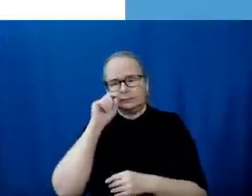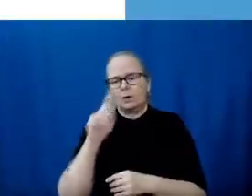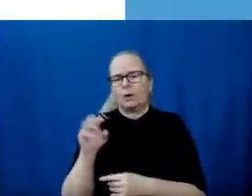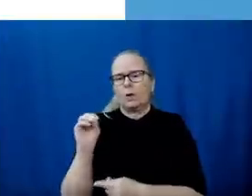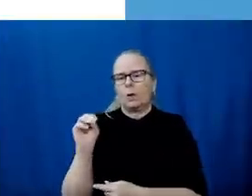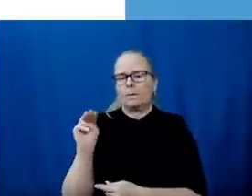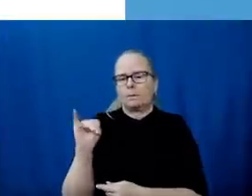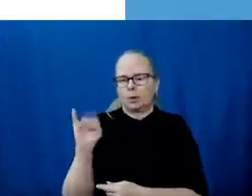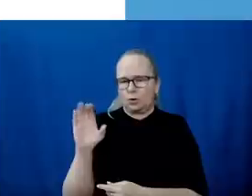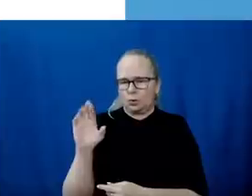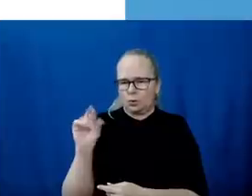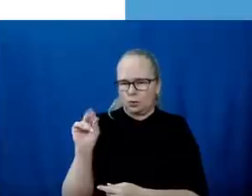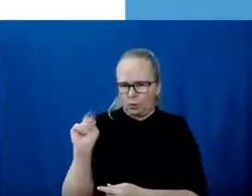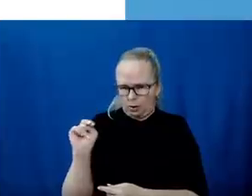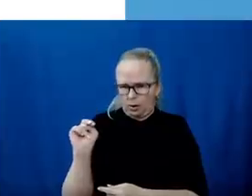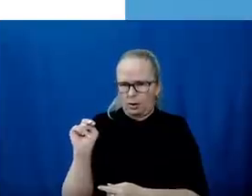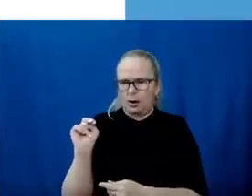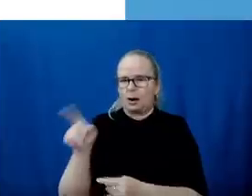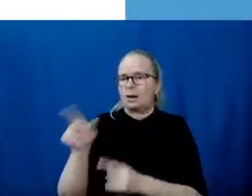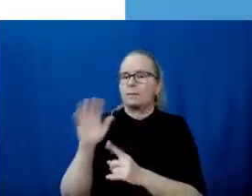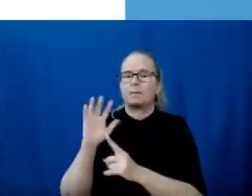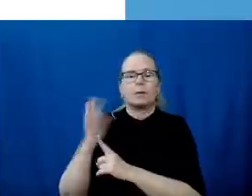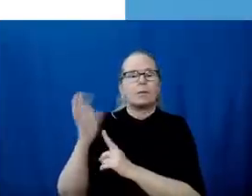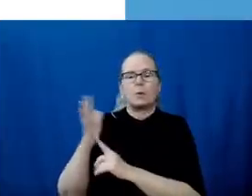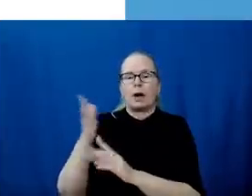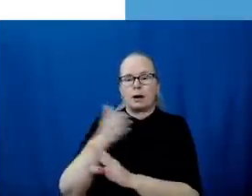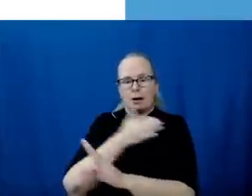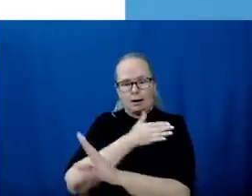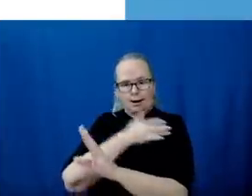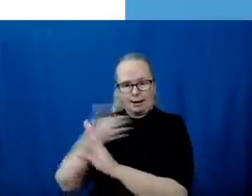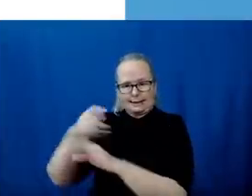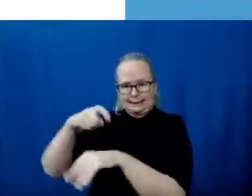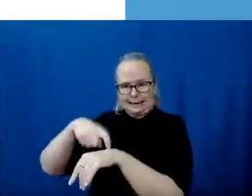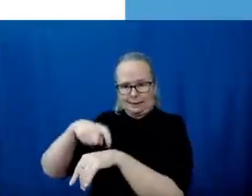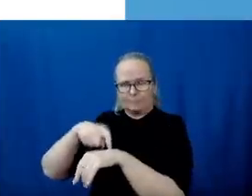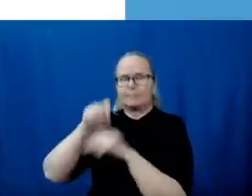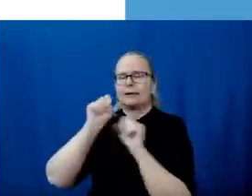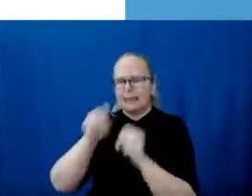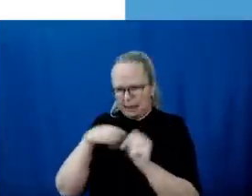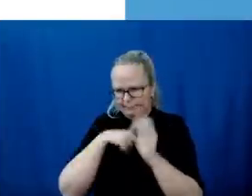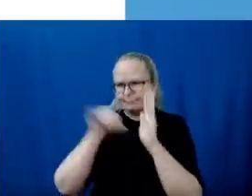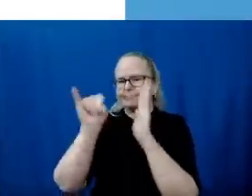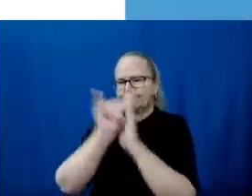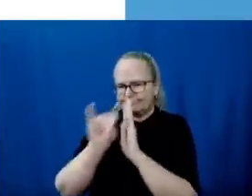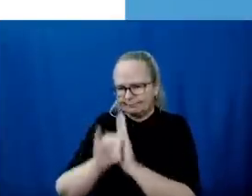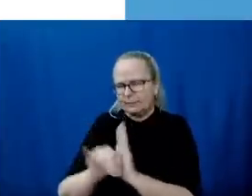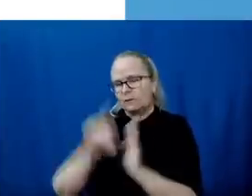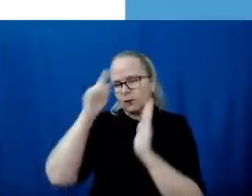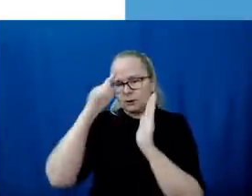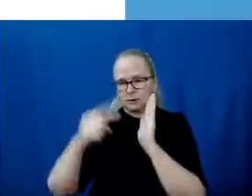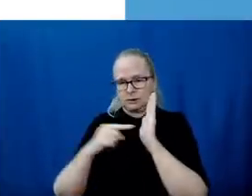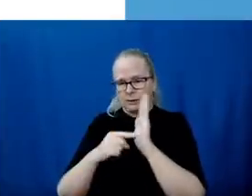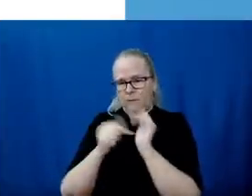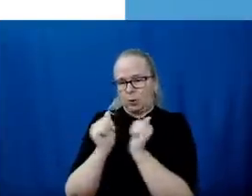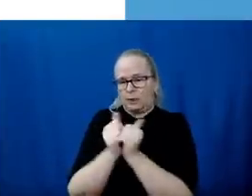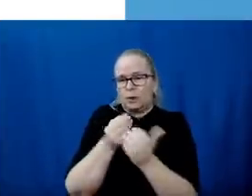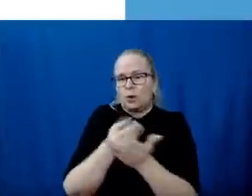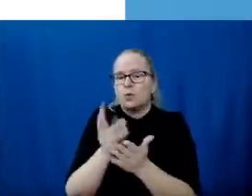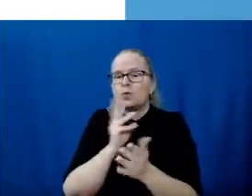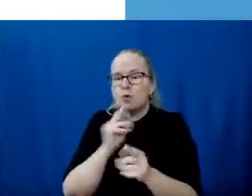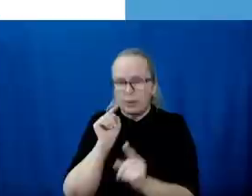We can detect changes in Omicron prevalence over time looking at wastewater. So here's a